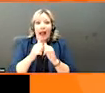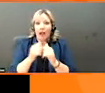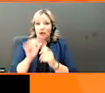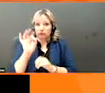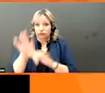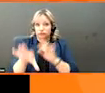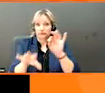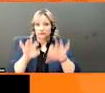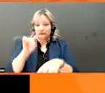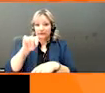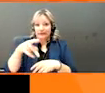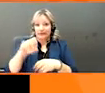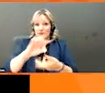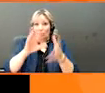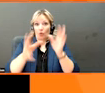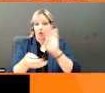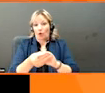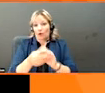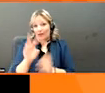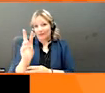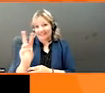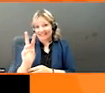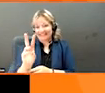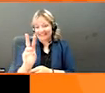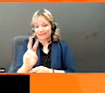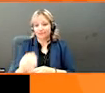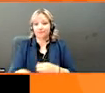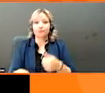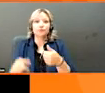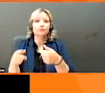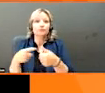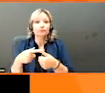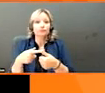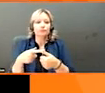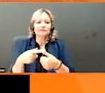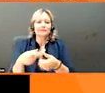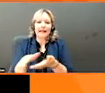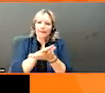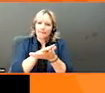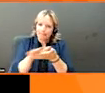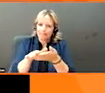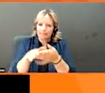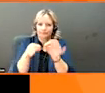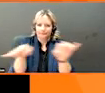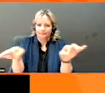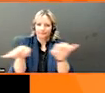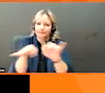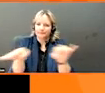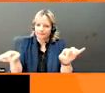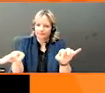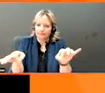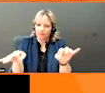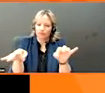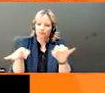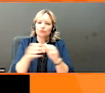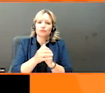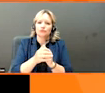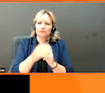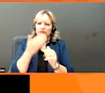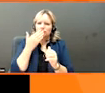language. Okay, so this is so key, and that's a buzzword, plain language, that I never get tired of.